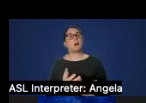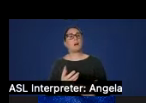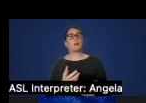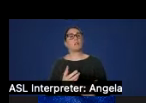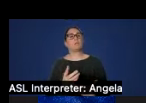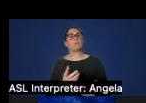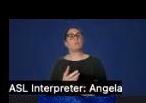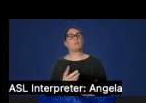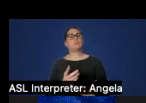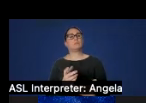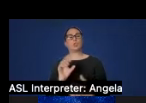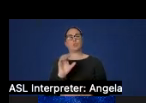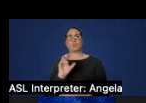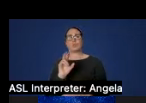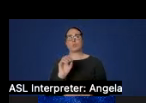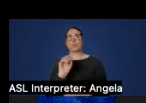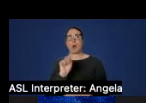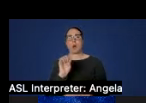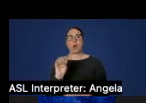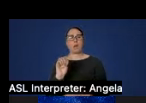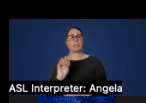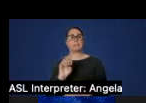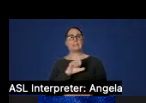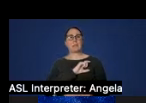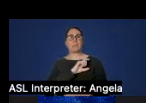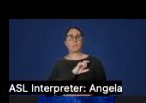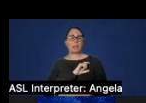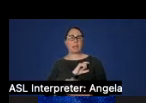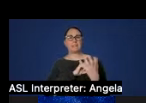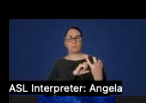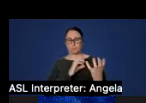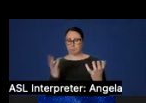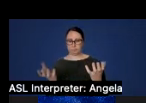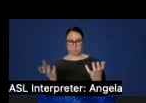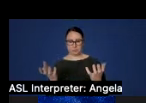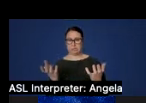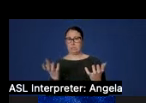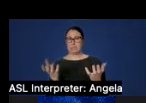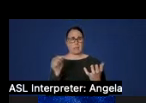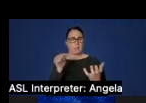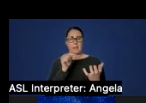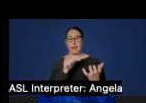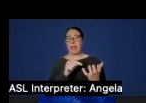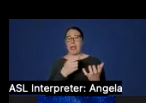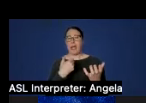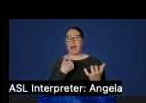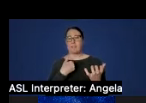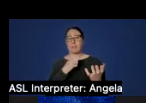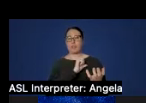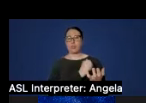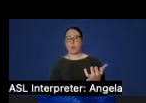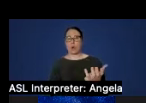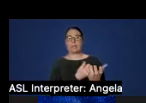so that other law enforcements may arrest and detain both native and non-native on behalf of that certifying